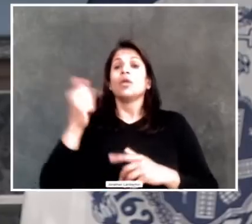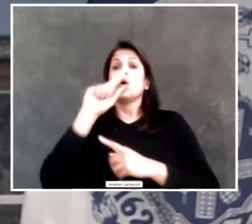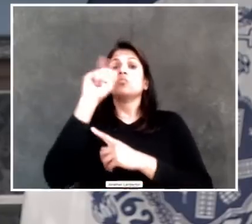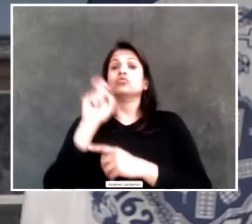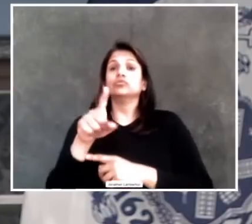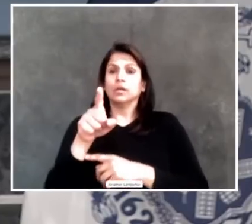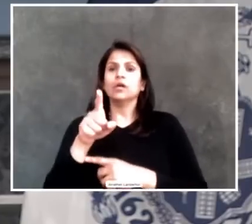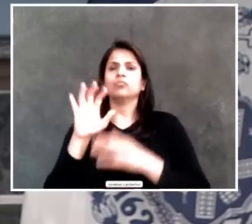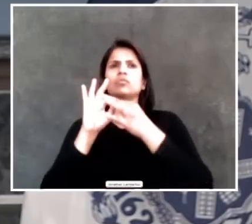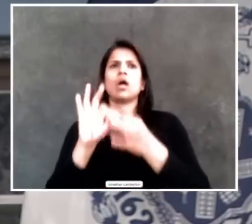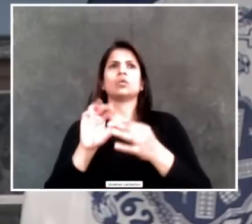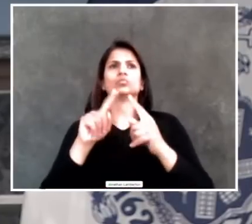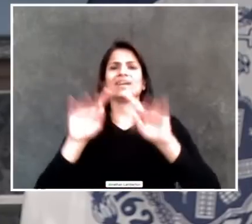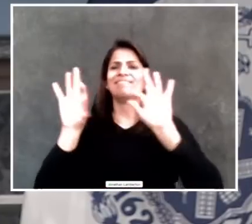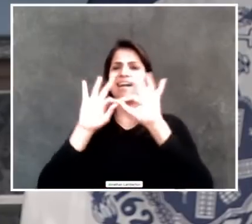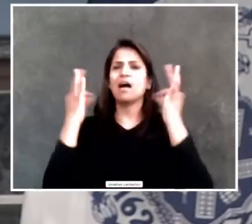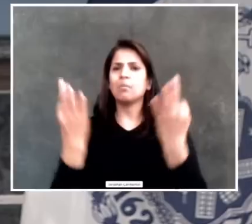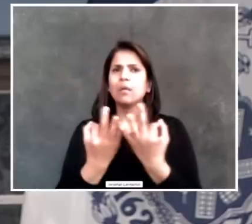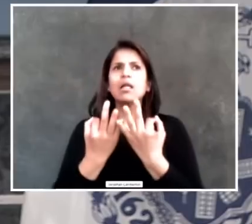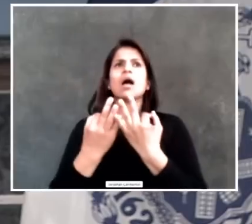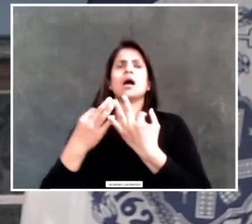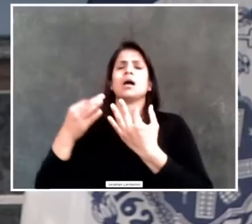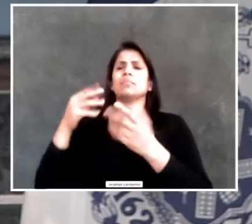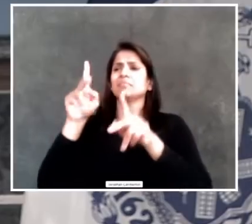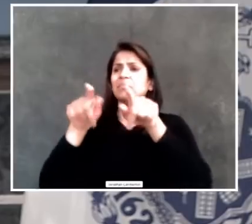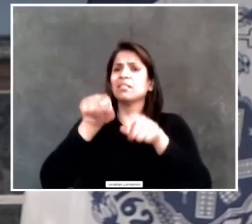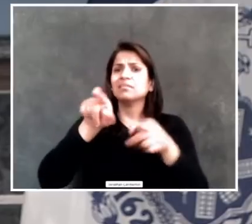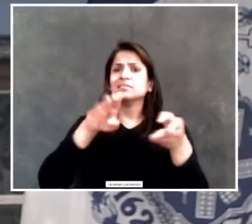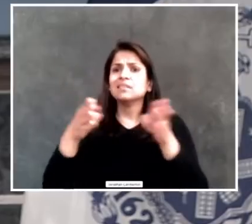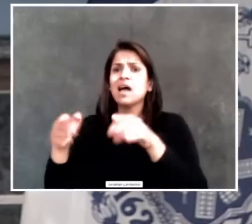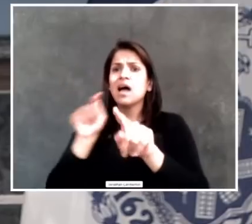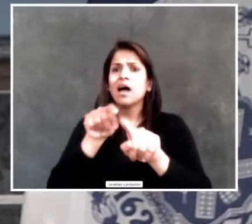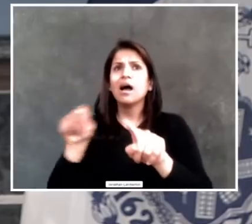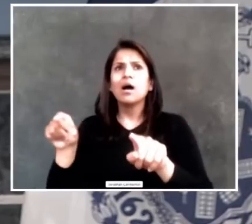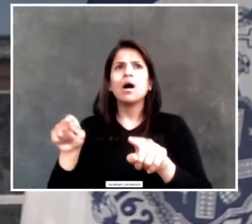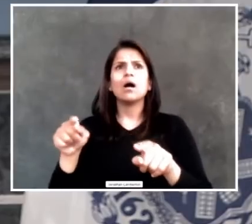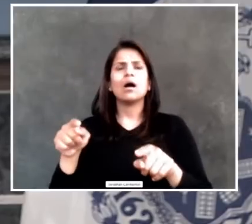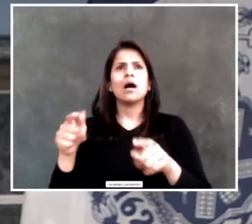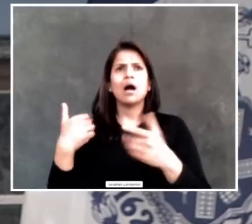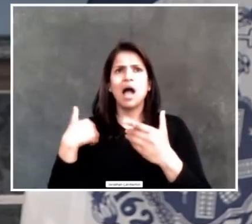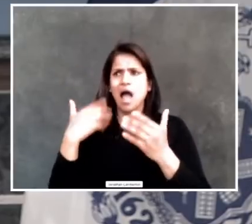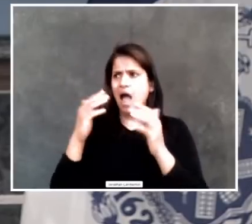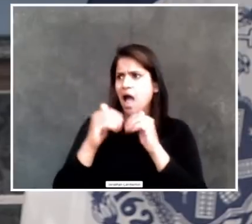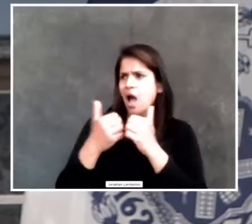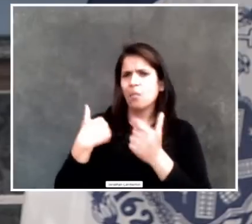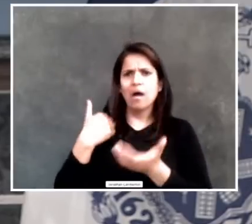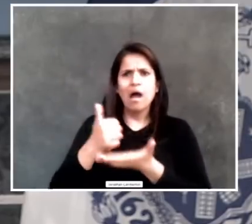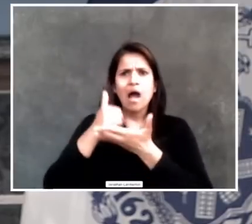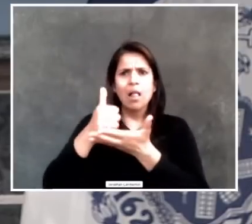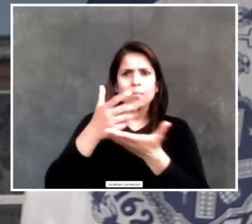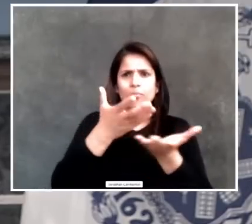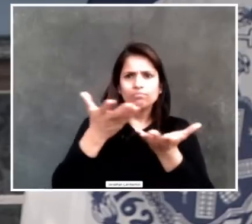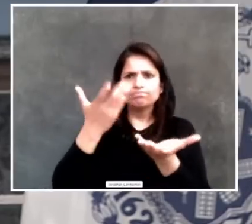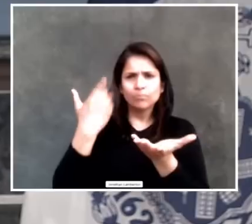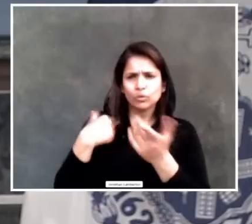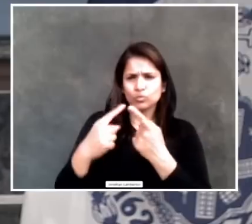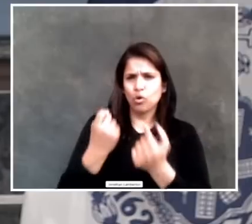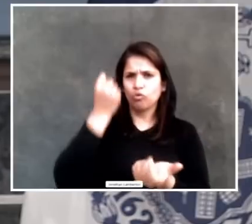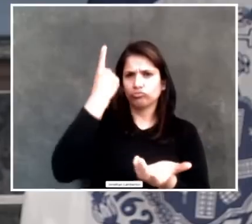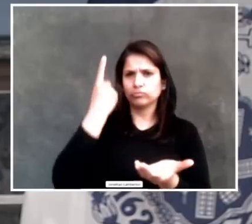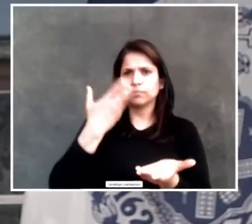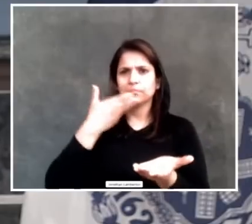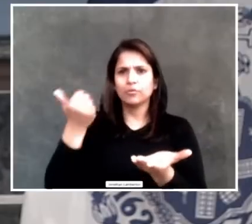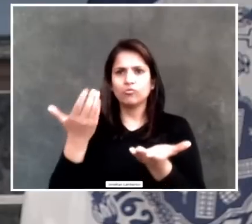families, so let me frame it this way, because I think it's really important for people to understand. Anything related to COVID-19,